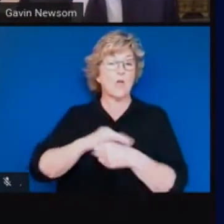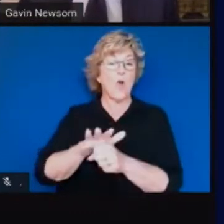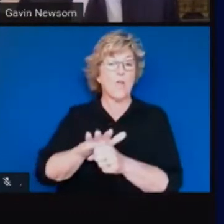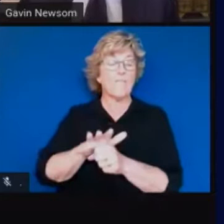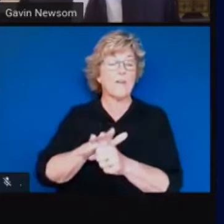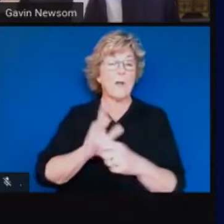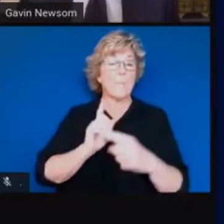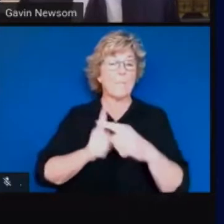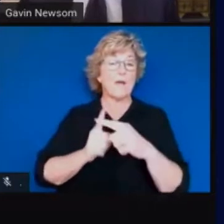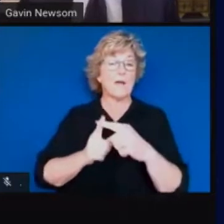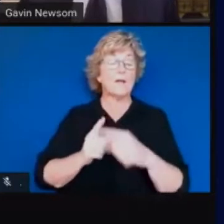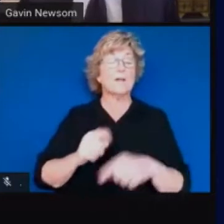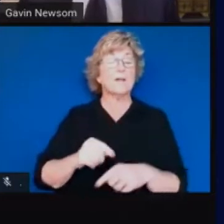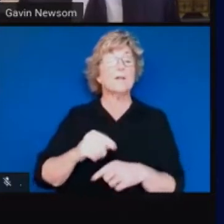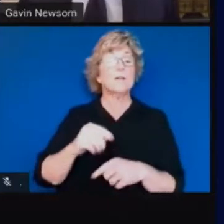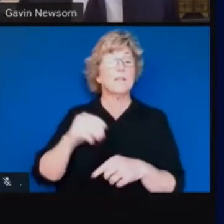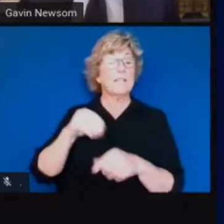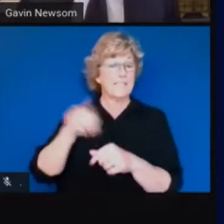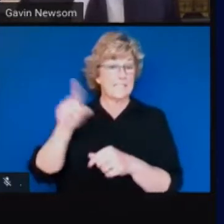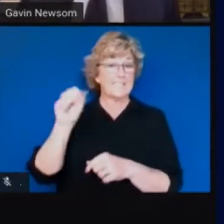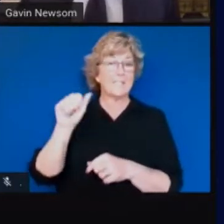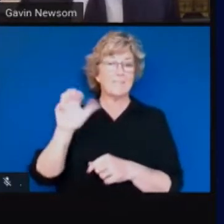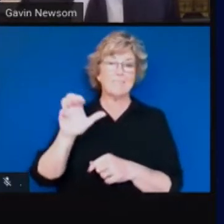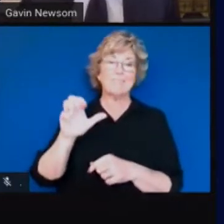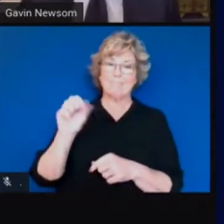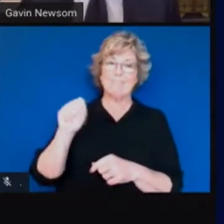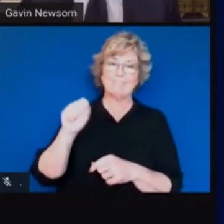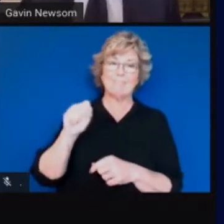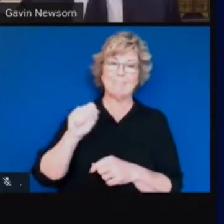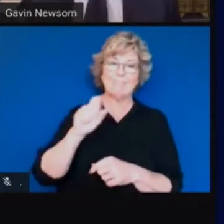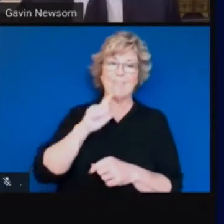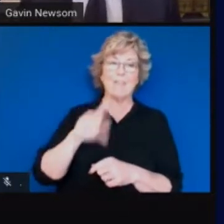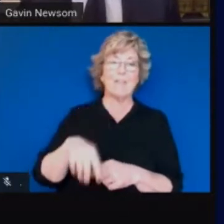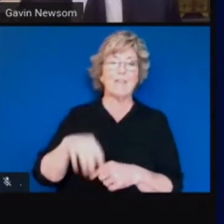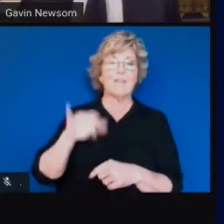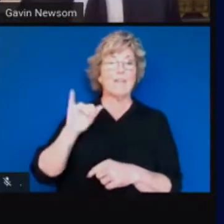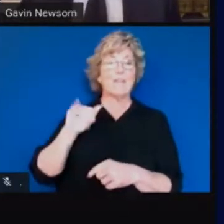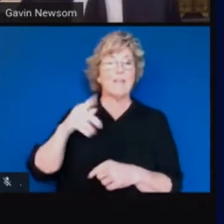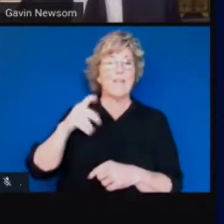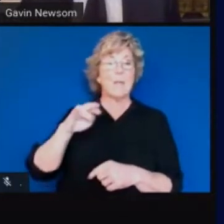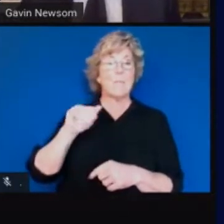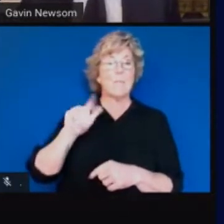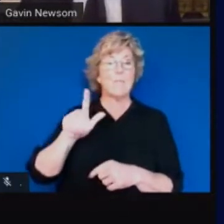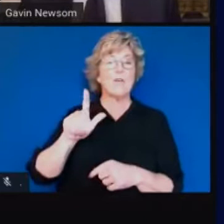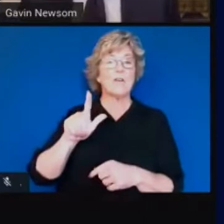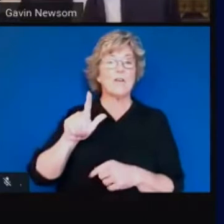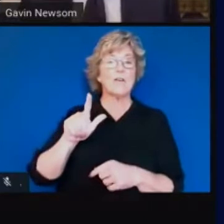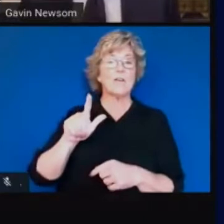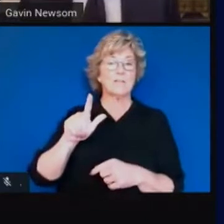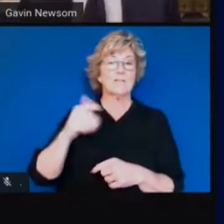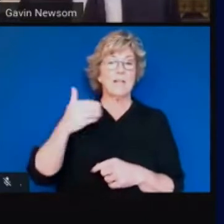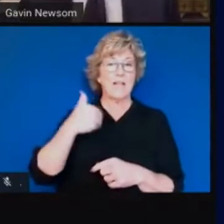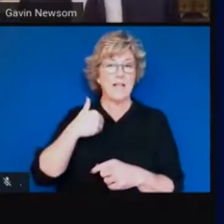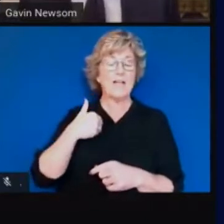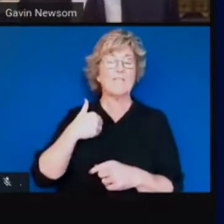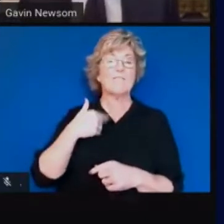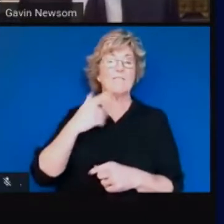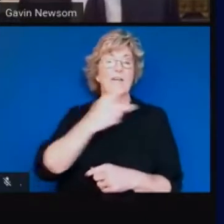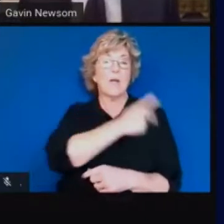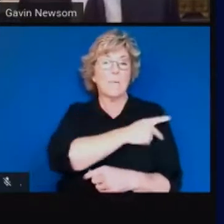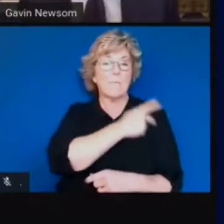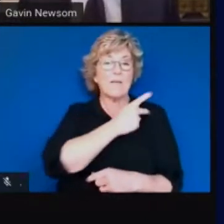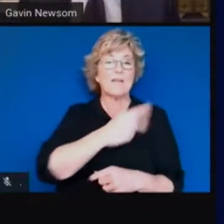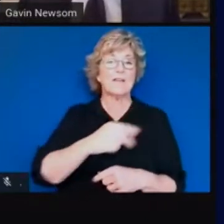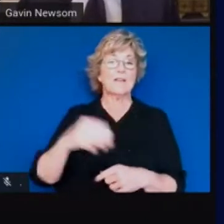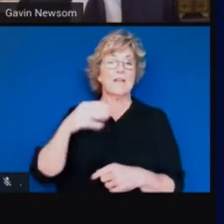the Sleep Train Arena are, but you get a sense, Imperial Valley College, the Porterville and the Fairview sites, these are